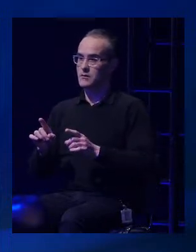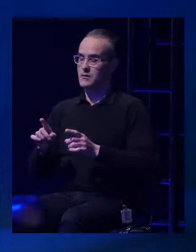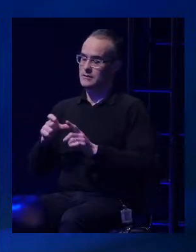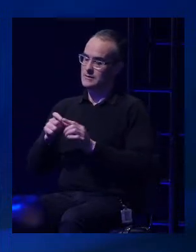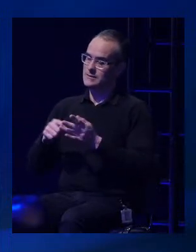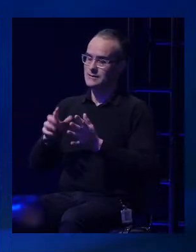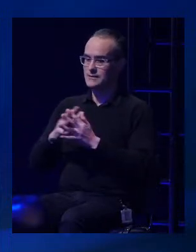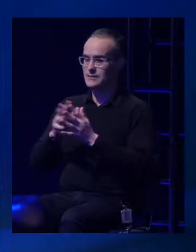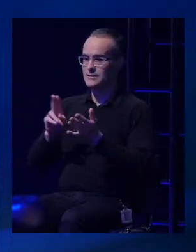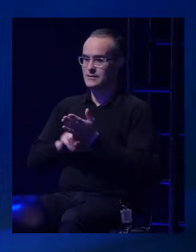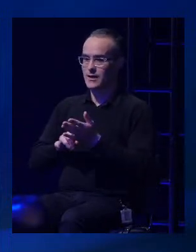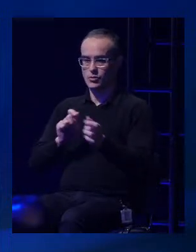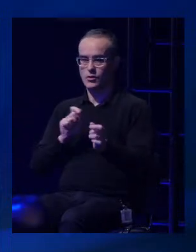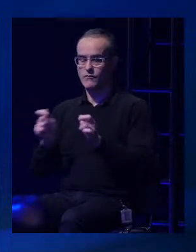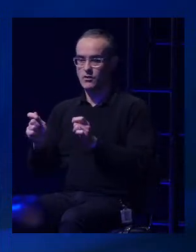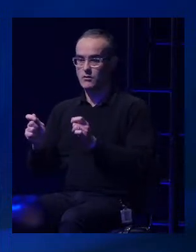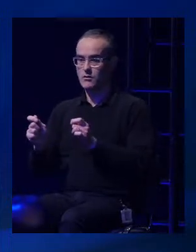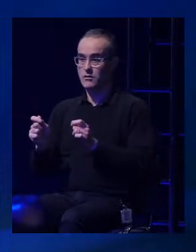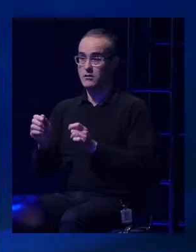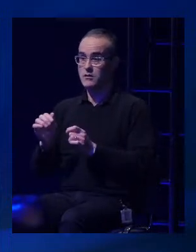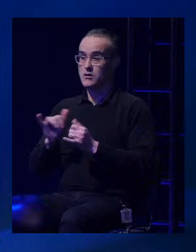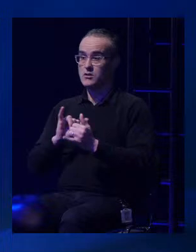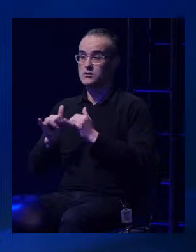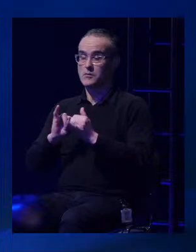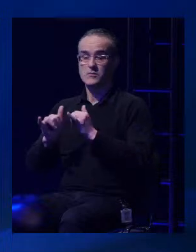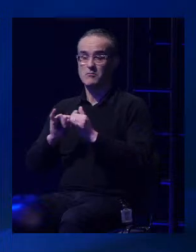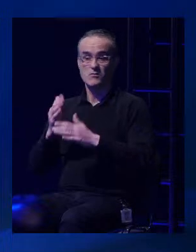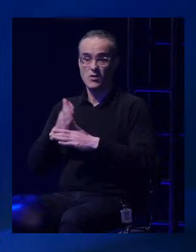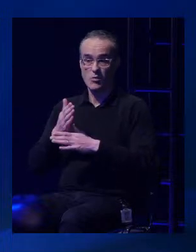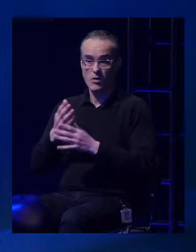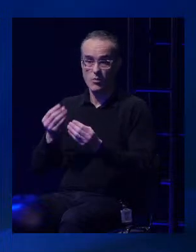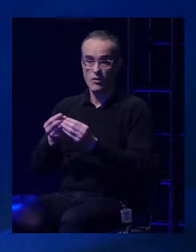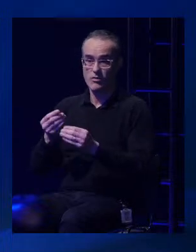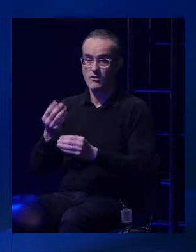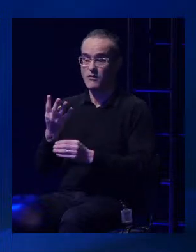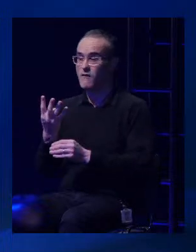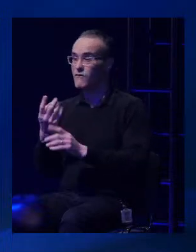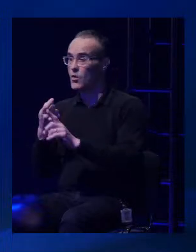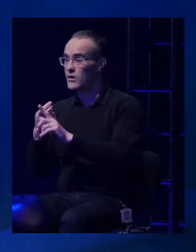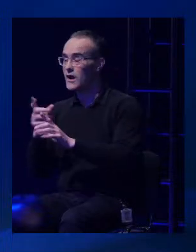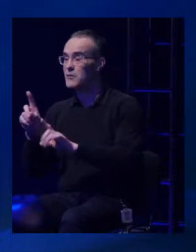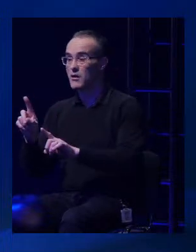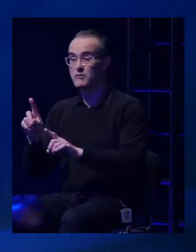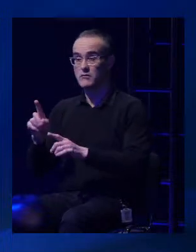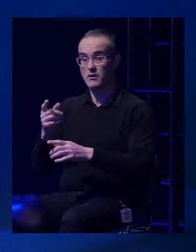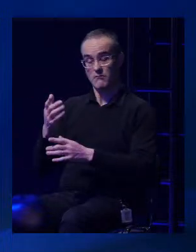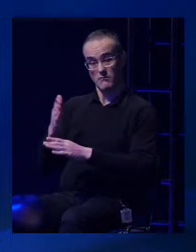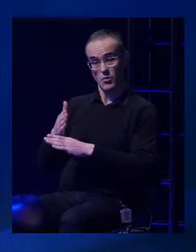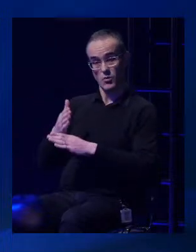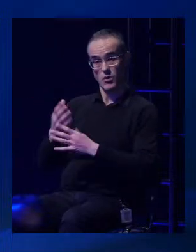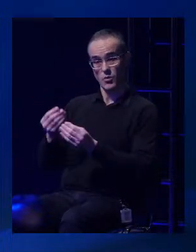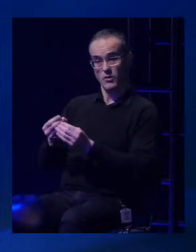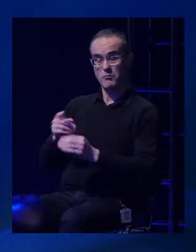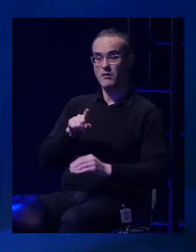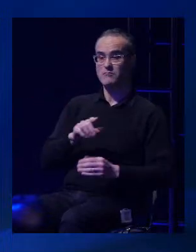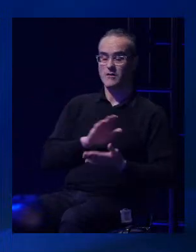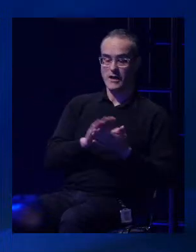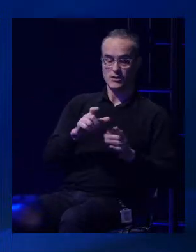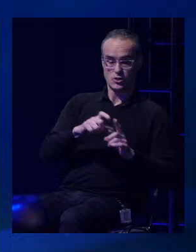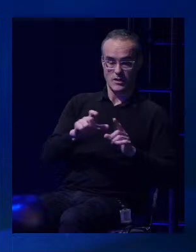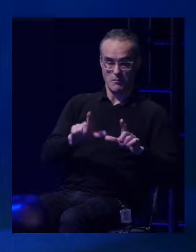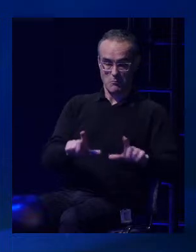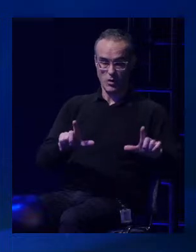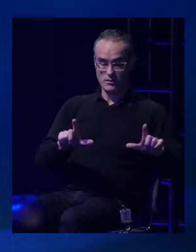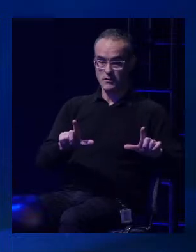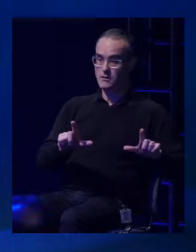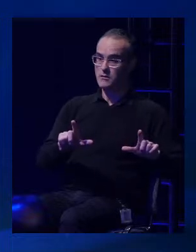all work in 4K, and sometimes we're working in 4K, but we may have HD monitoring or 2K monitoring. And the ColorBox, whichever form factor you